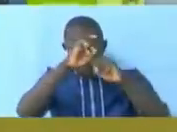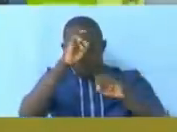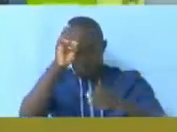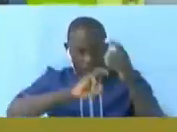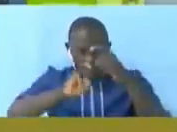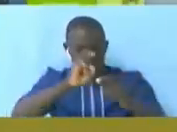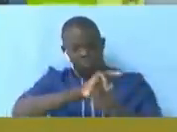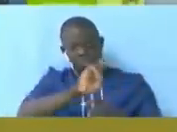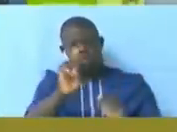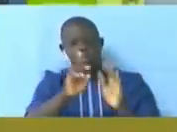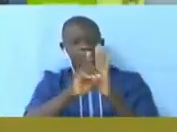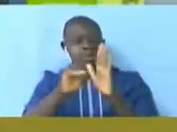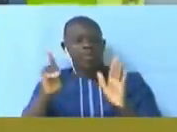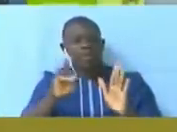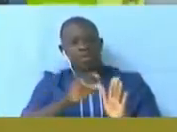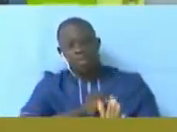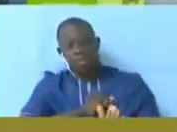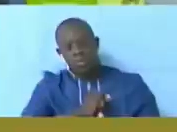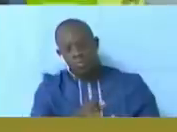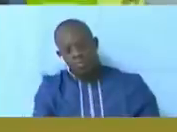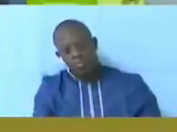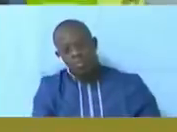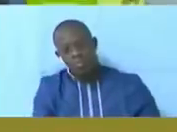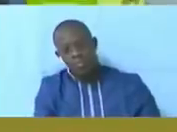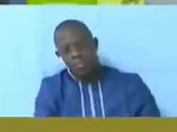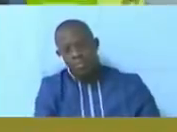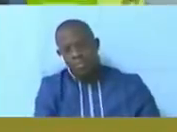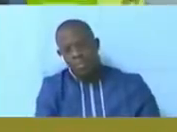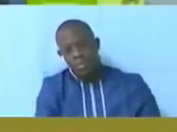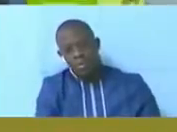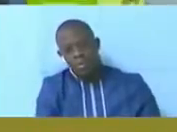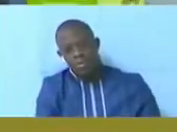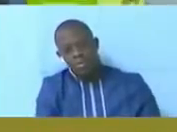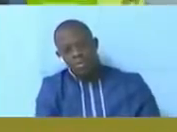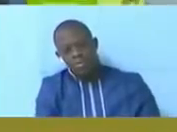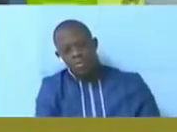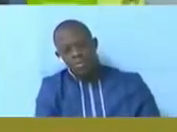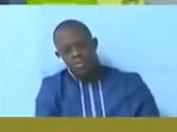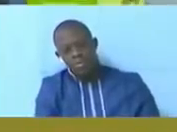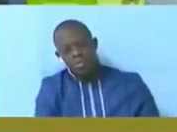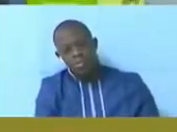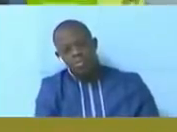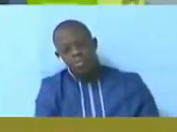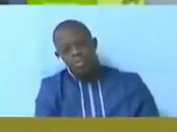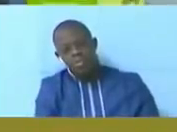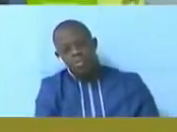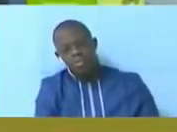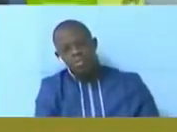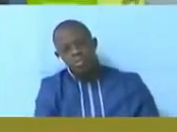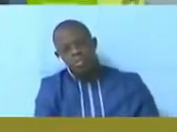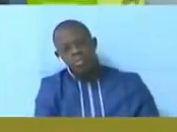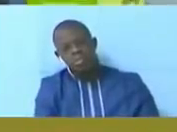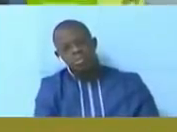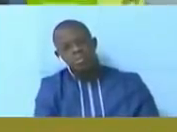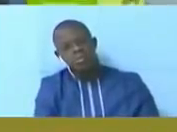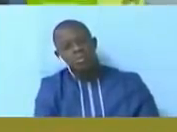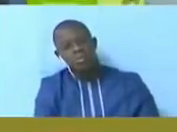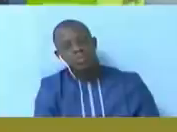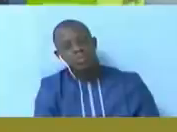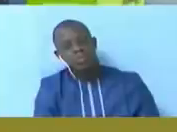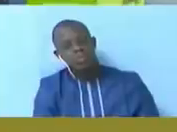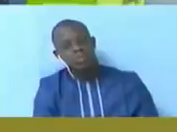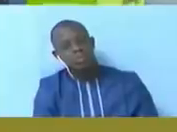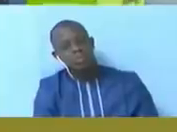dumo nyaton ko dolbi je men yalon ko leftal num fango pour ye beng ya ko dia mu pru yente murundi barbitu ntele nata